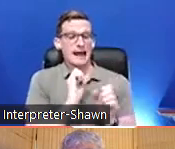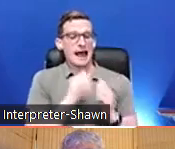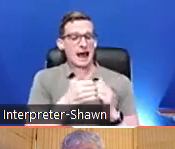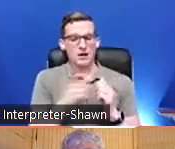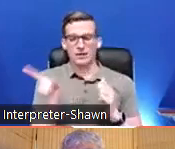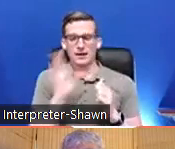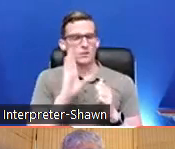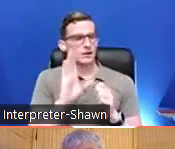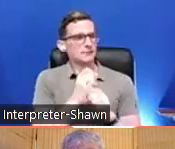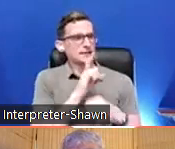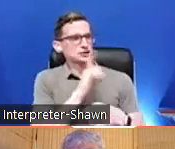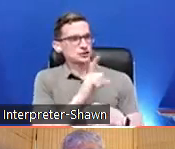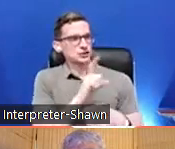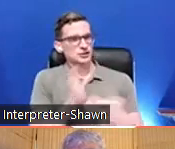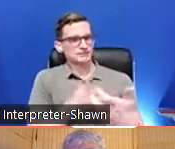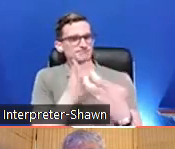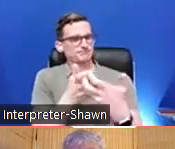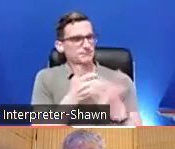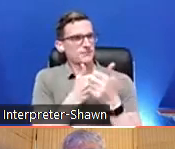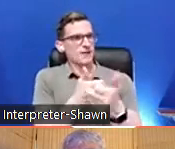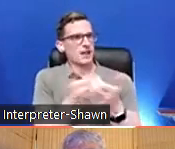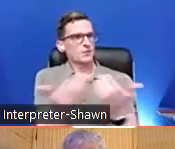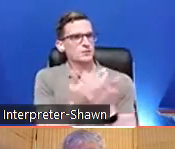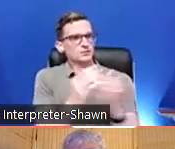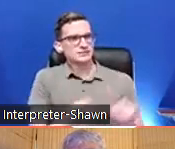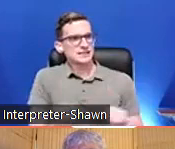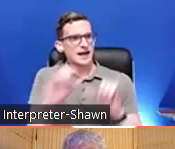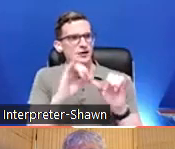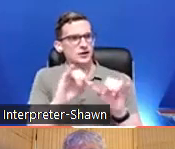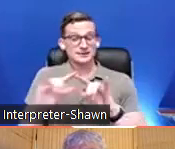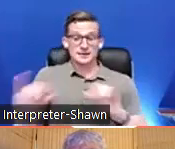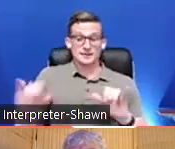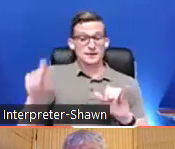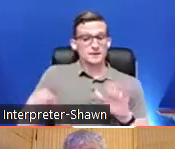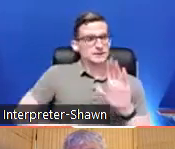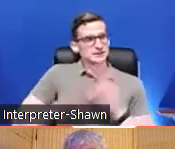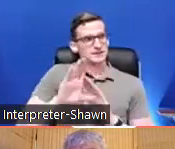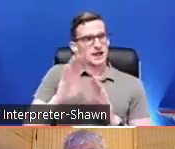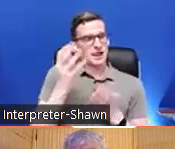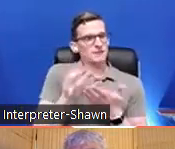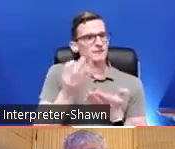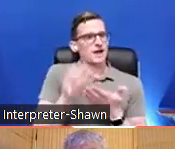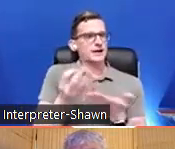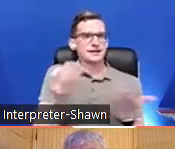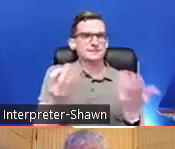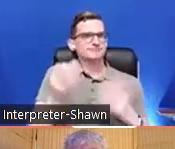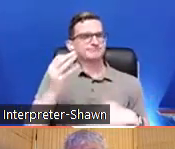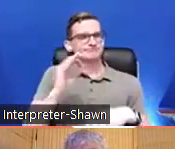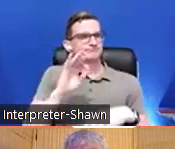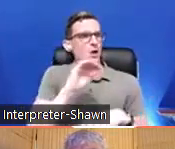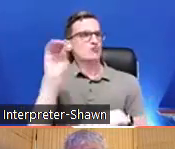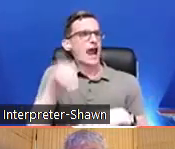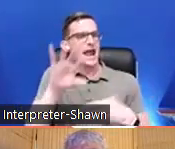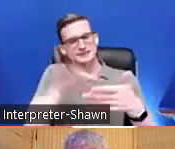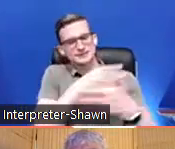with the new standard, and then developing a funding rate or scheme to go along with a